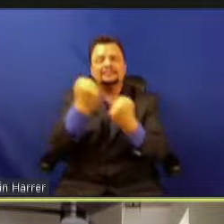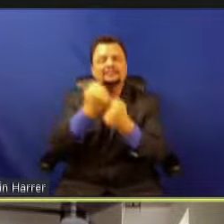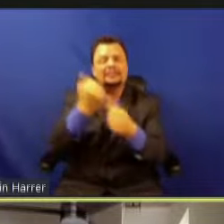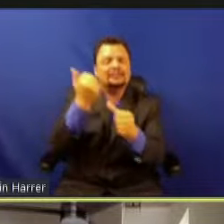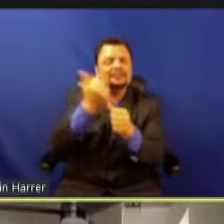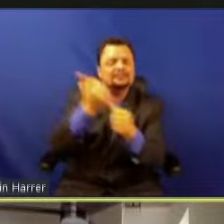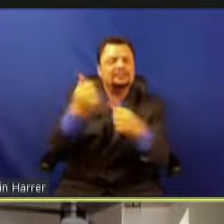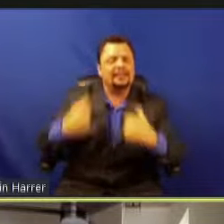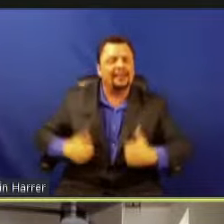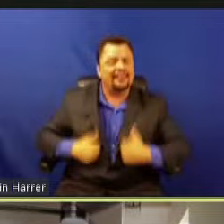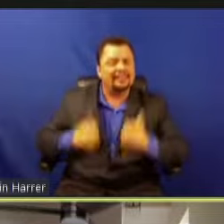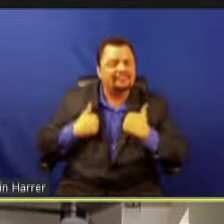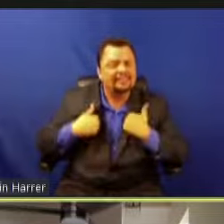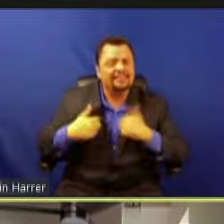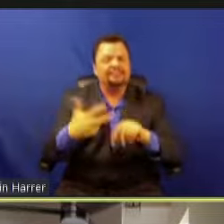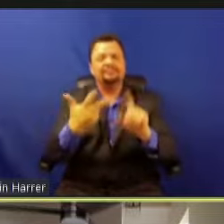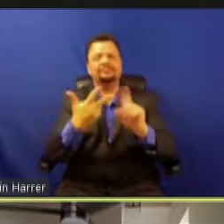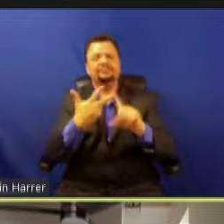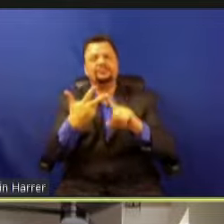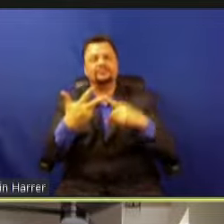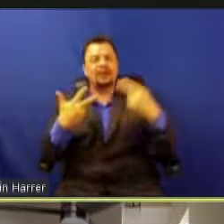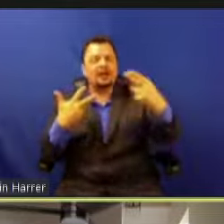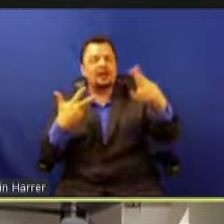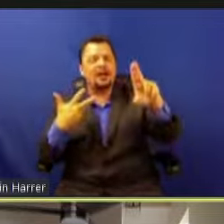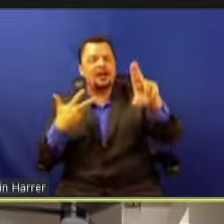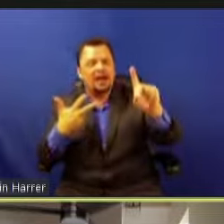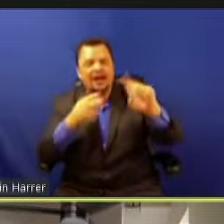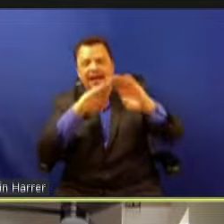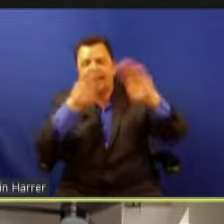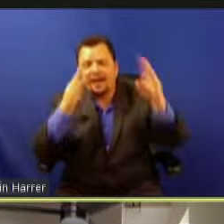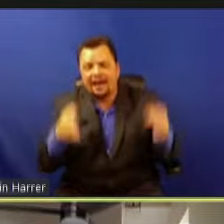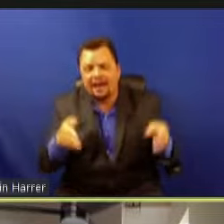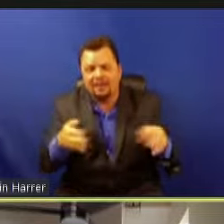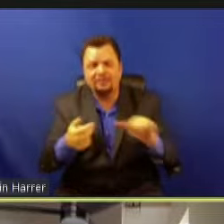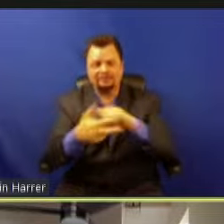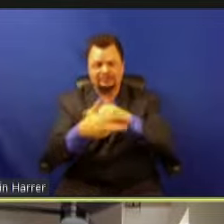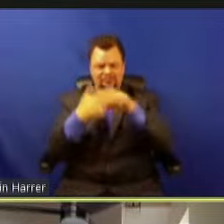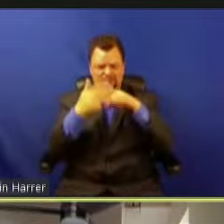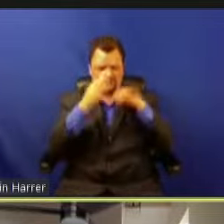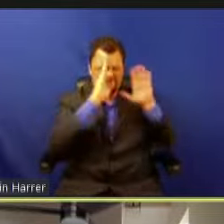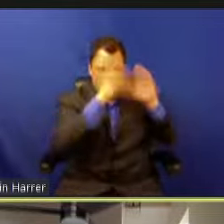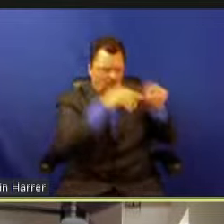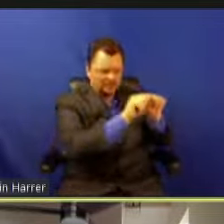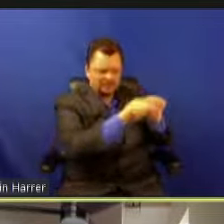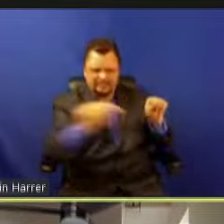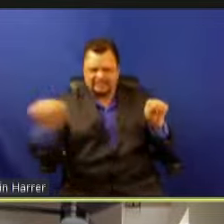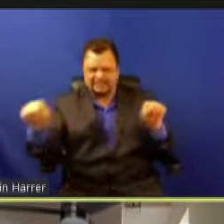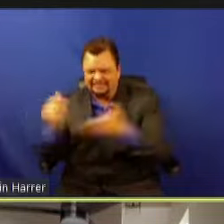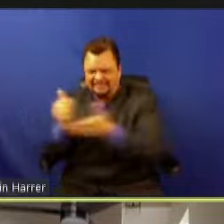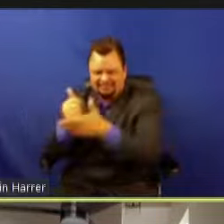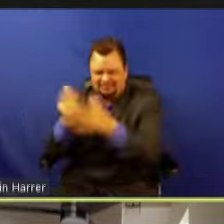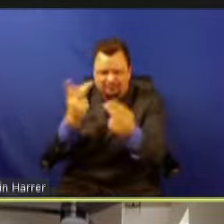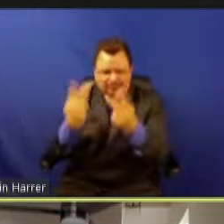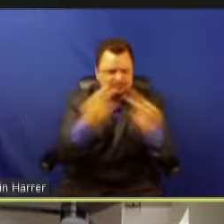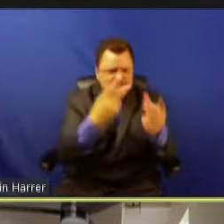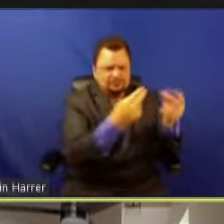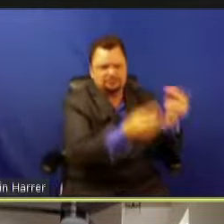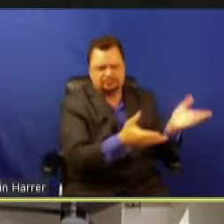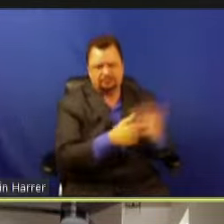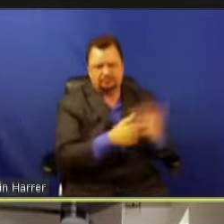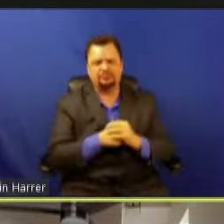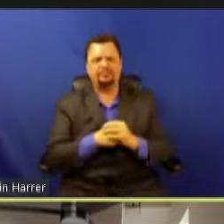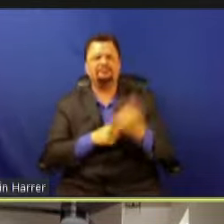living locations that we assisted with last year. So last year, the federal government contracted with the retail pharmacies,